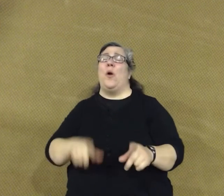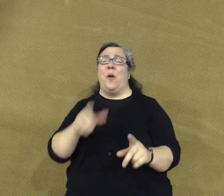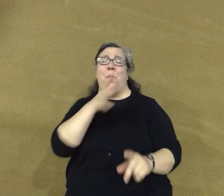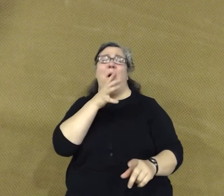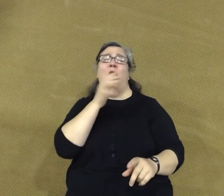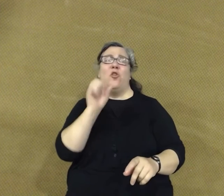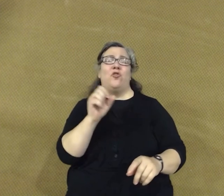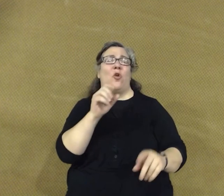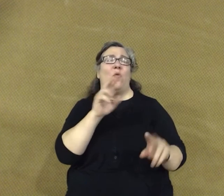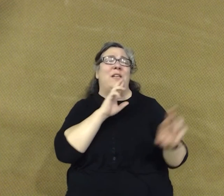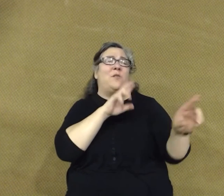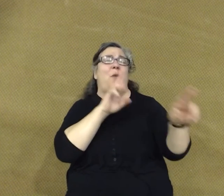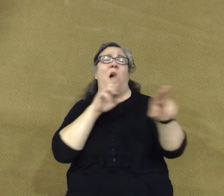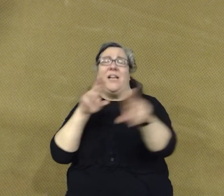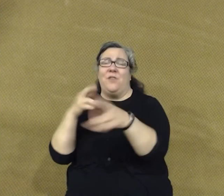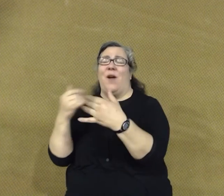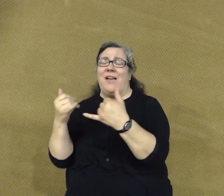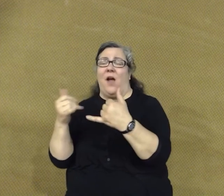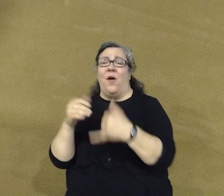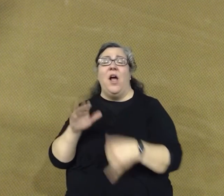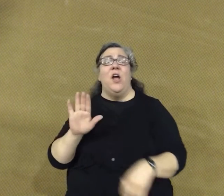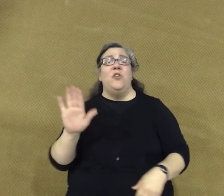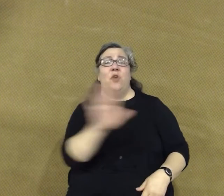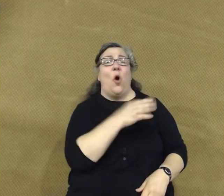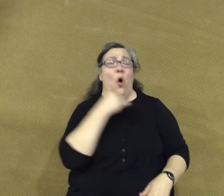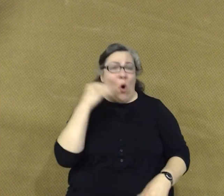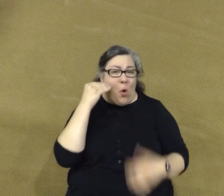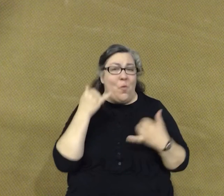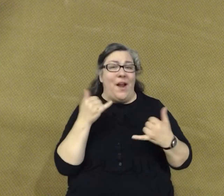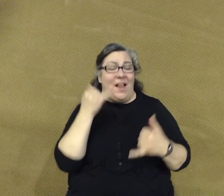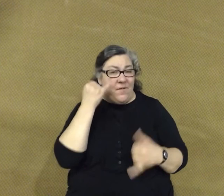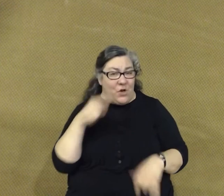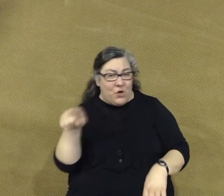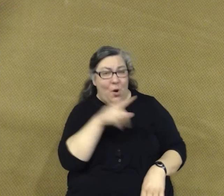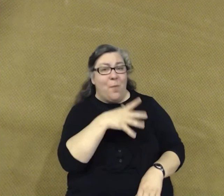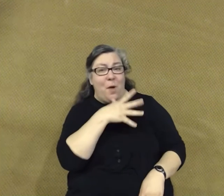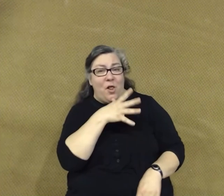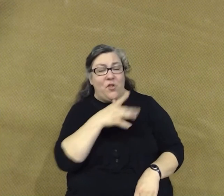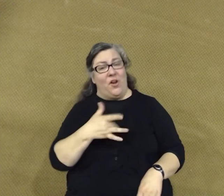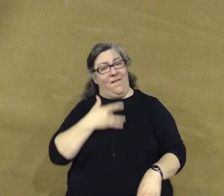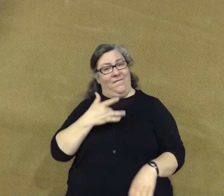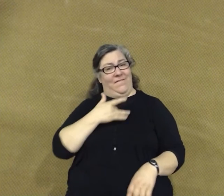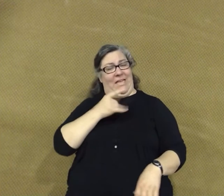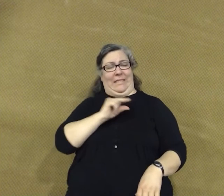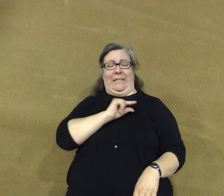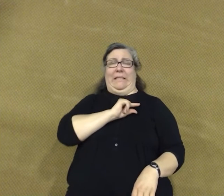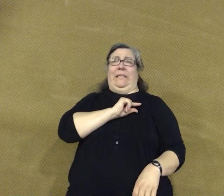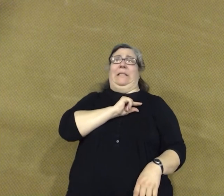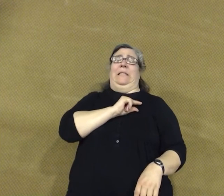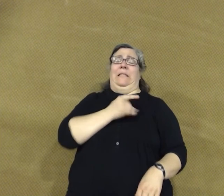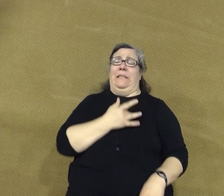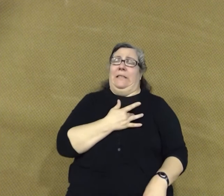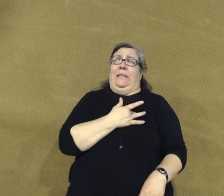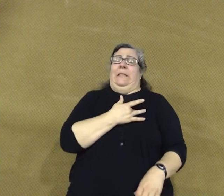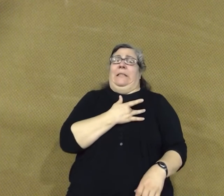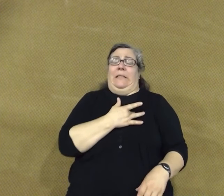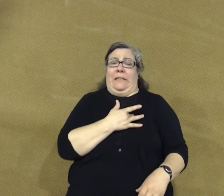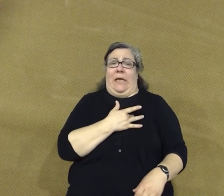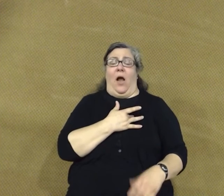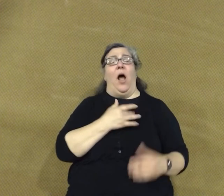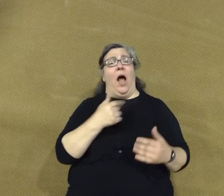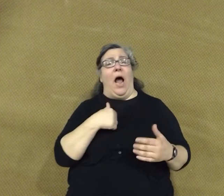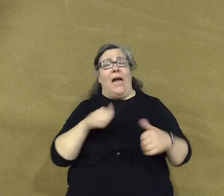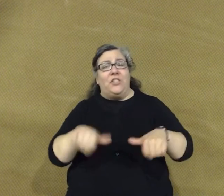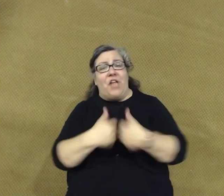right now. At your home right now, if you're a mother and you have felt the convicting word of God preached to your